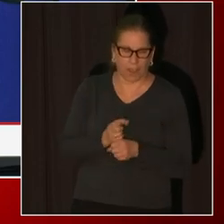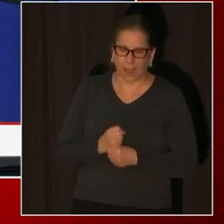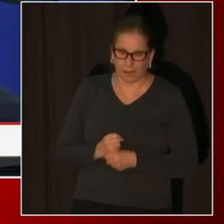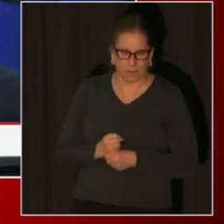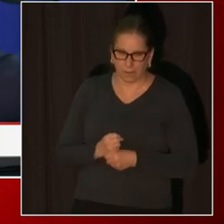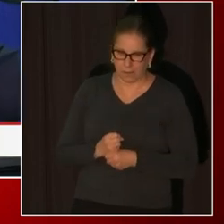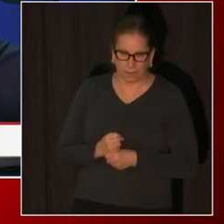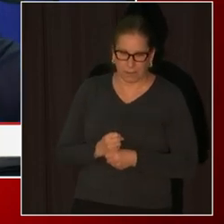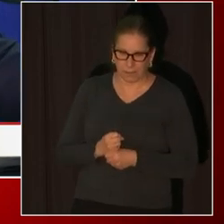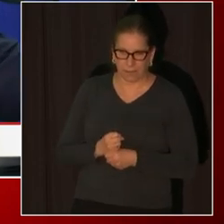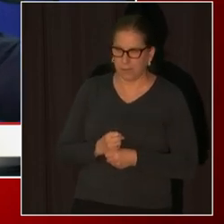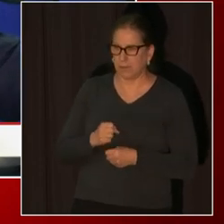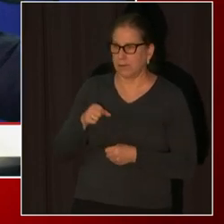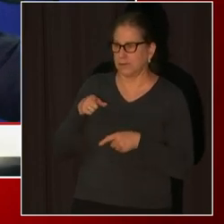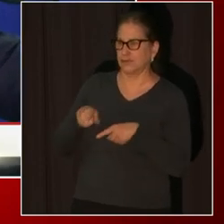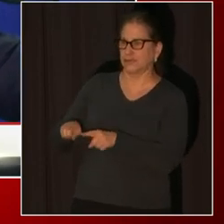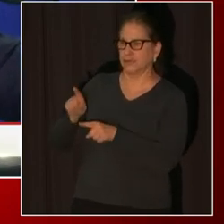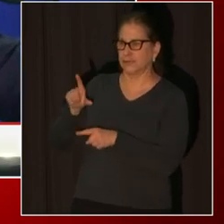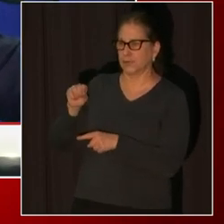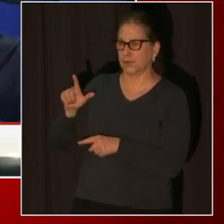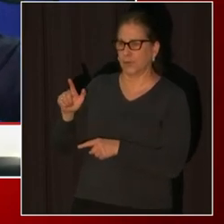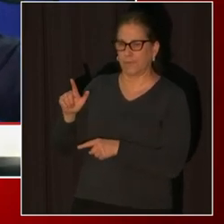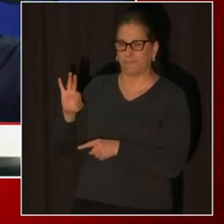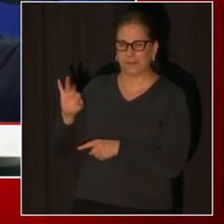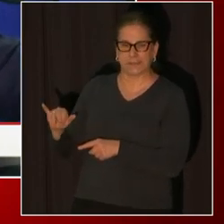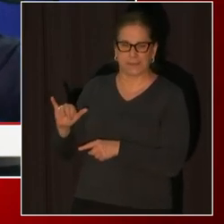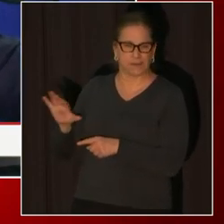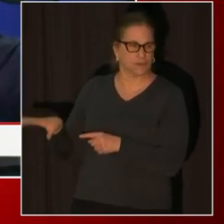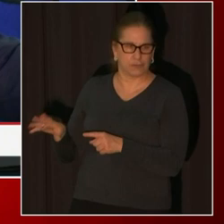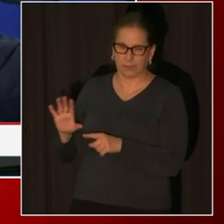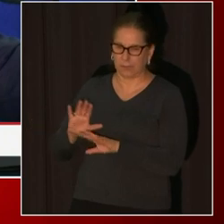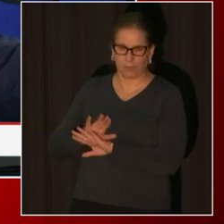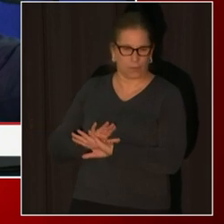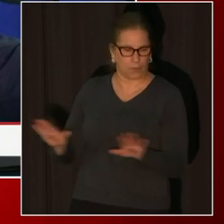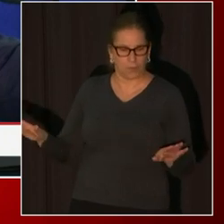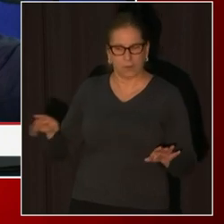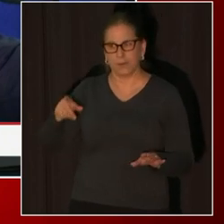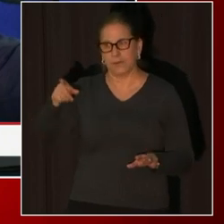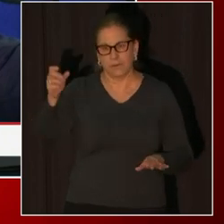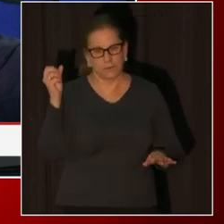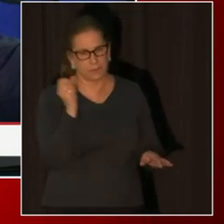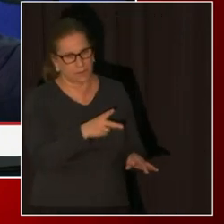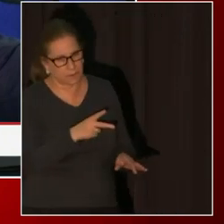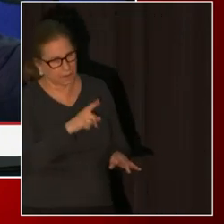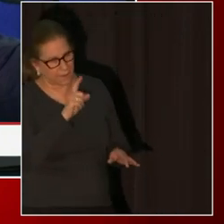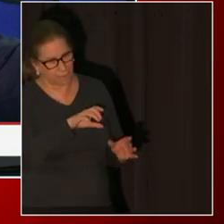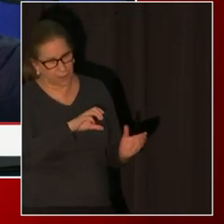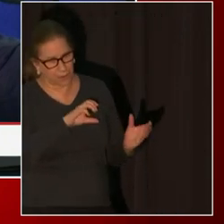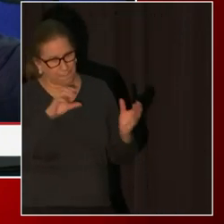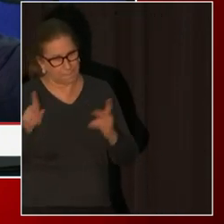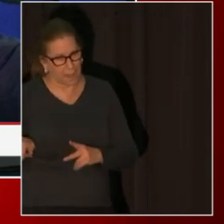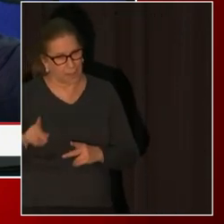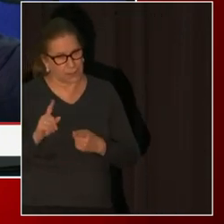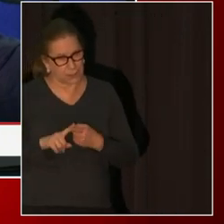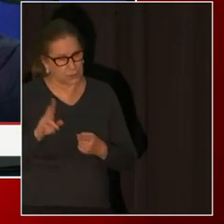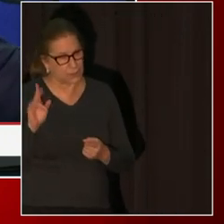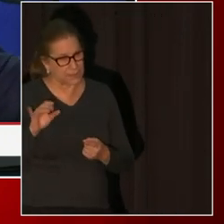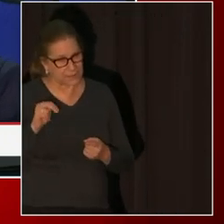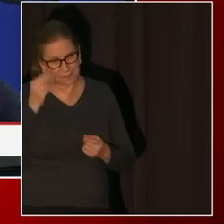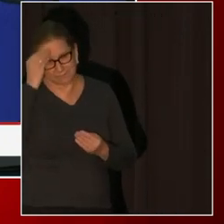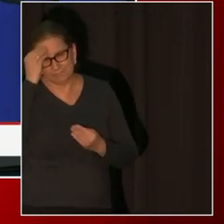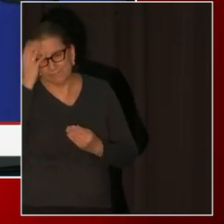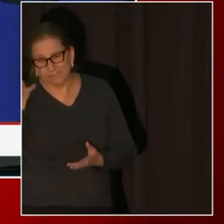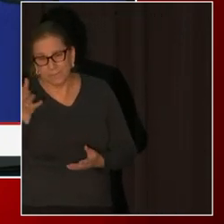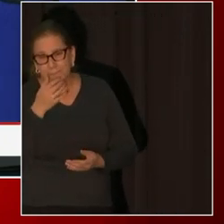you're just talking about setting that aside, right? So is that something you have to go back to the unions to do, or is that something you can legislate with the council and do